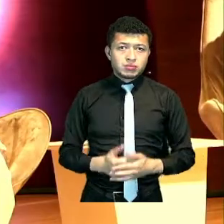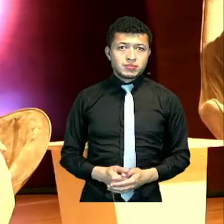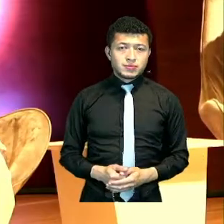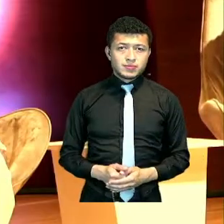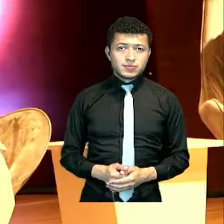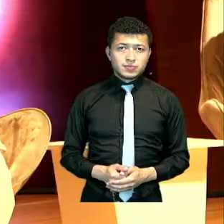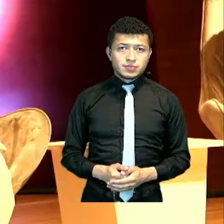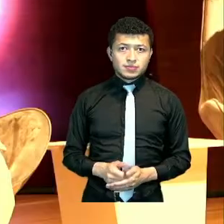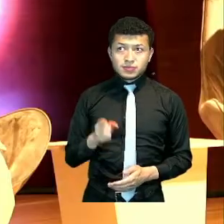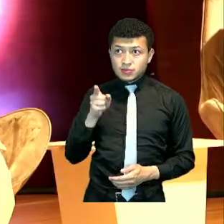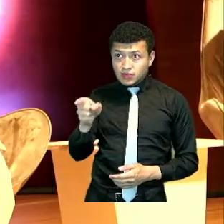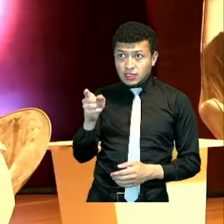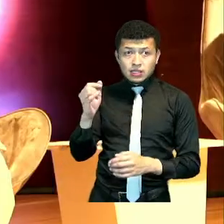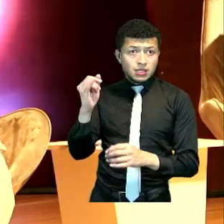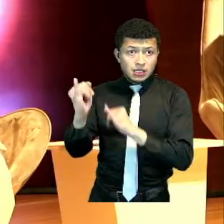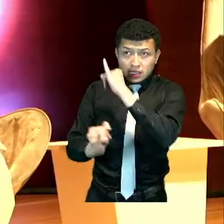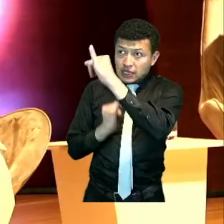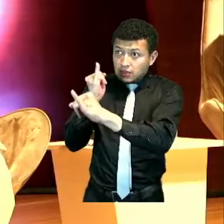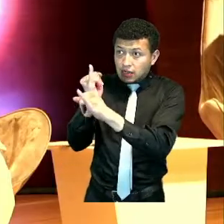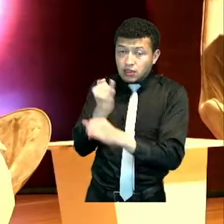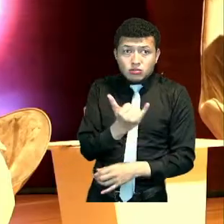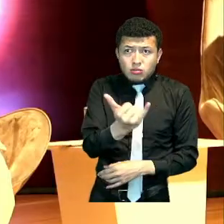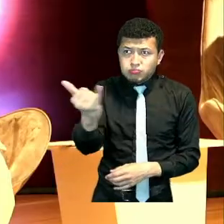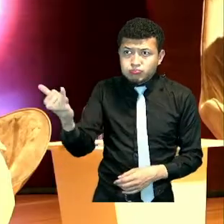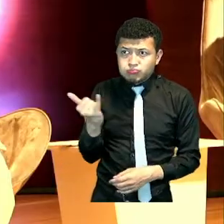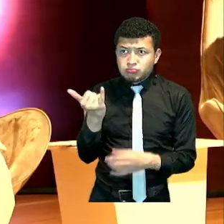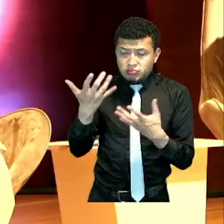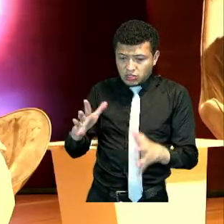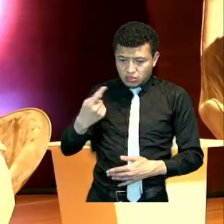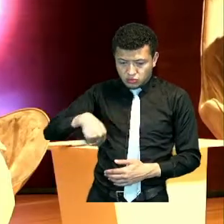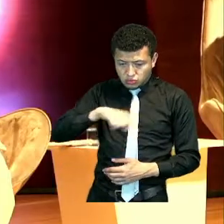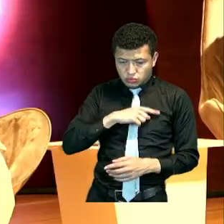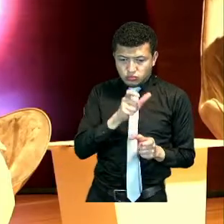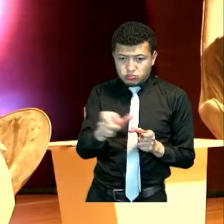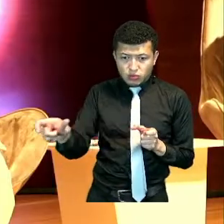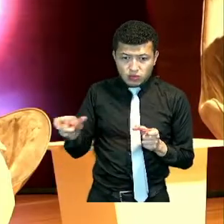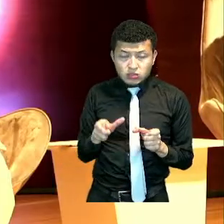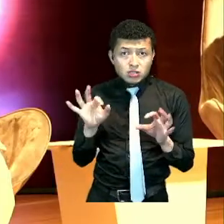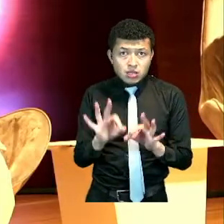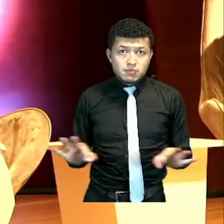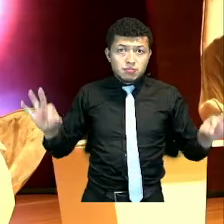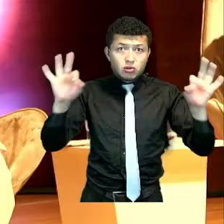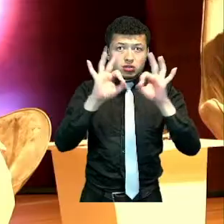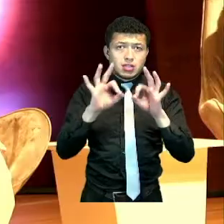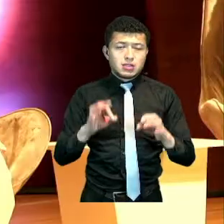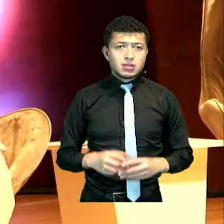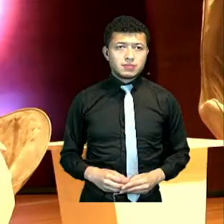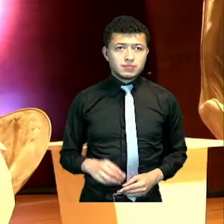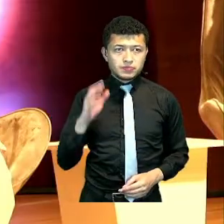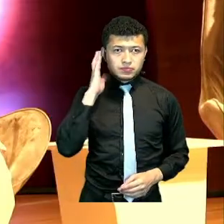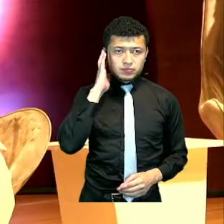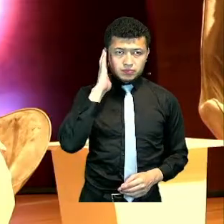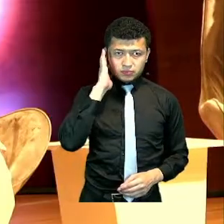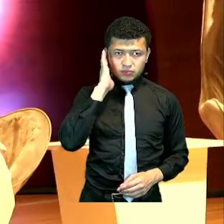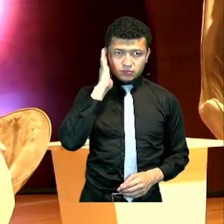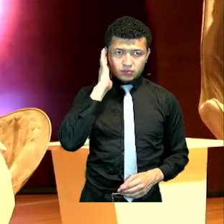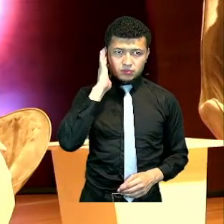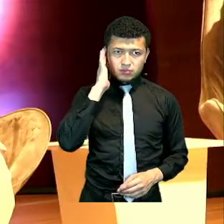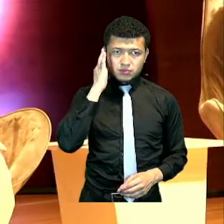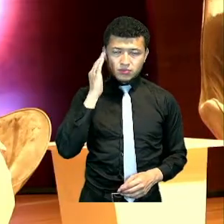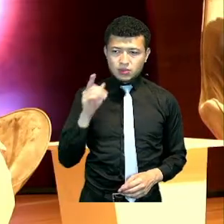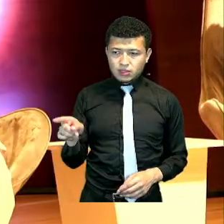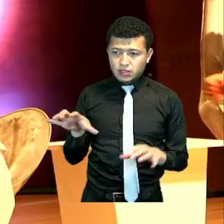Day is all part of that very important process. This year we are observing